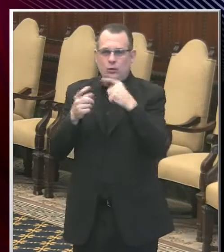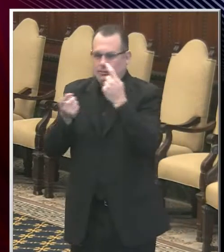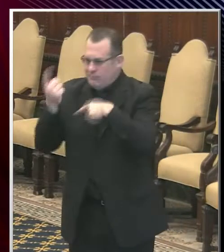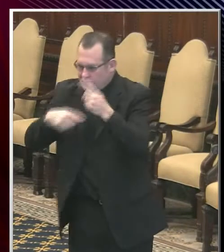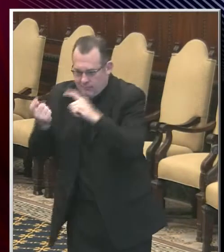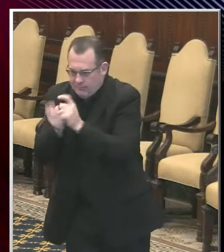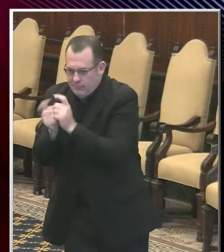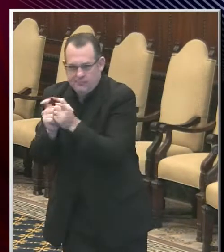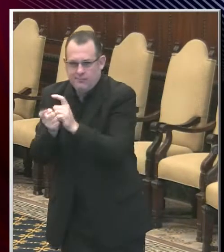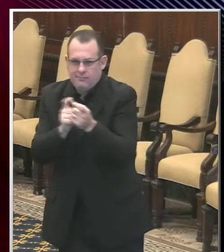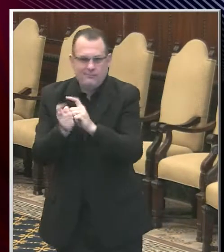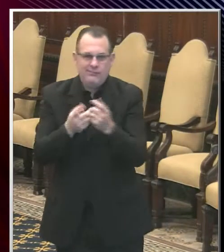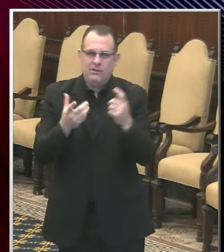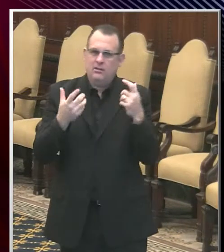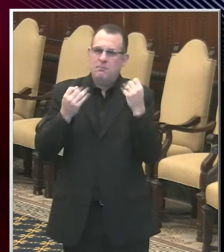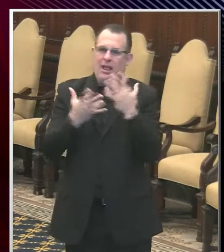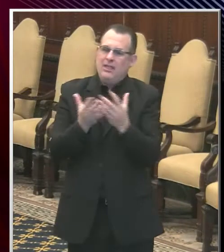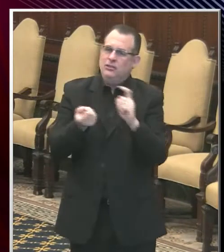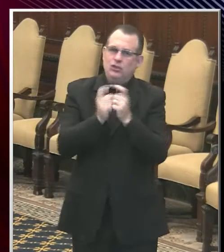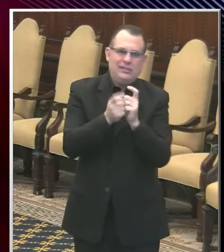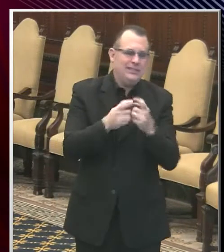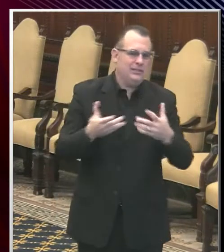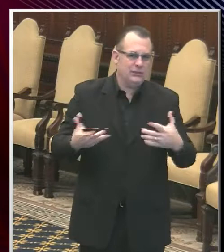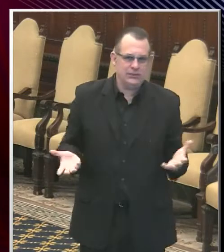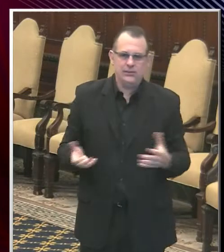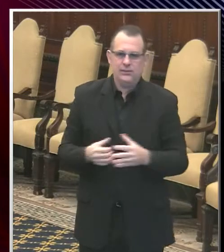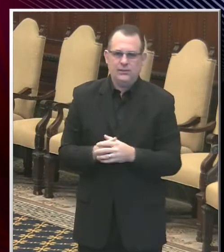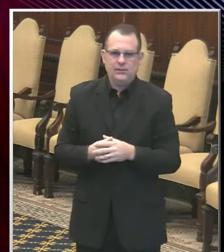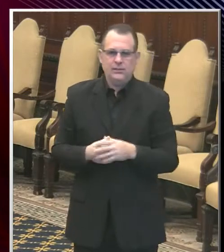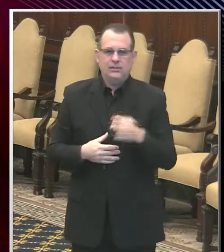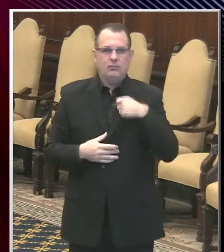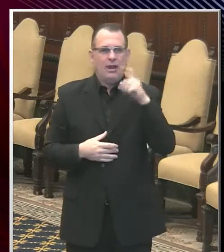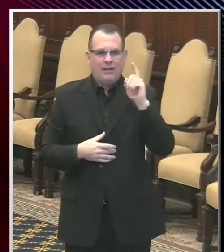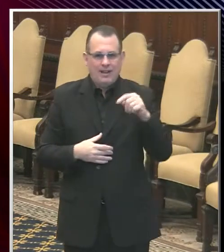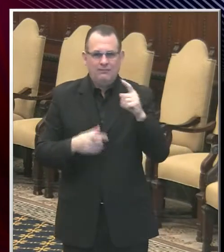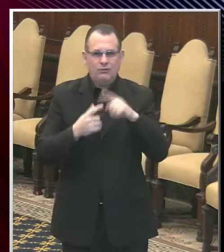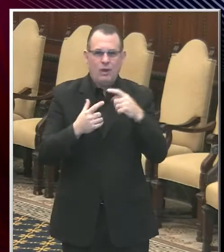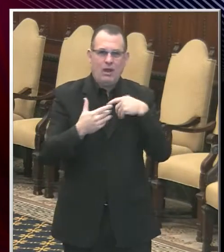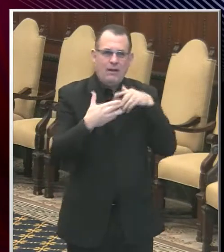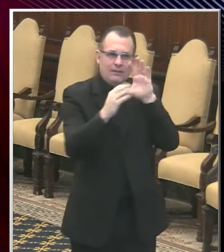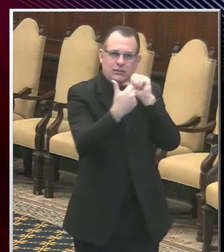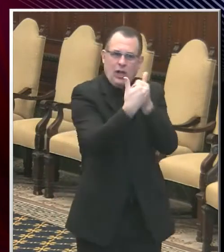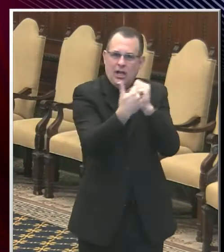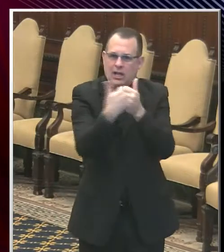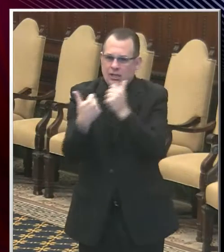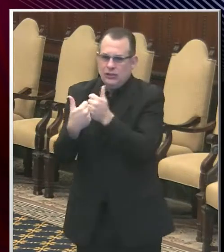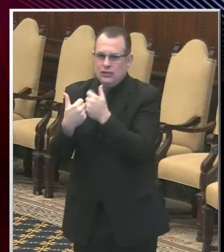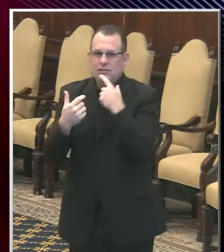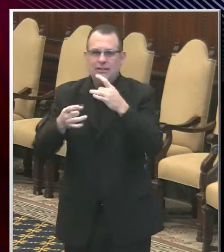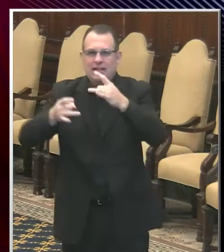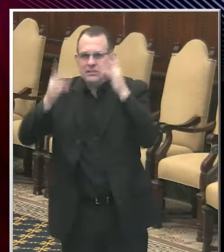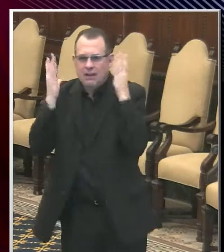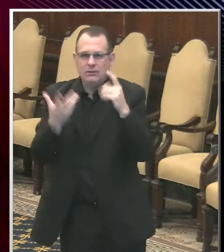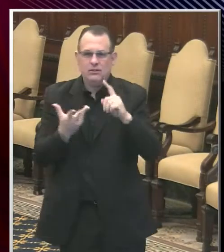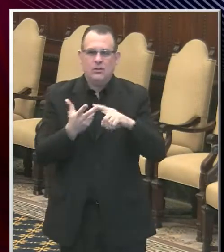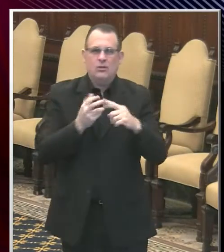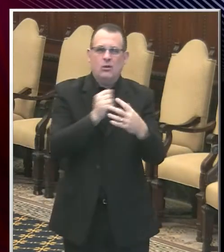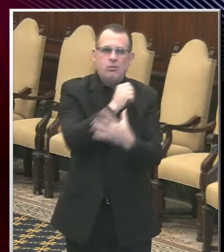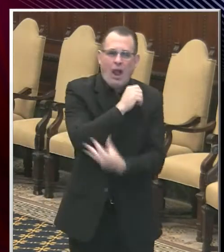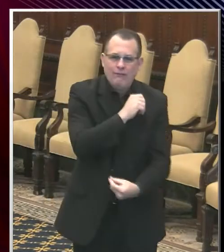means. At the same time, we must continue addressing other challenges like gun violence, poverty, and the opioid epidemic. We hope